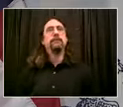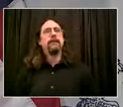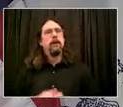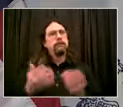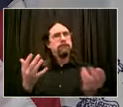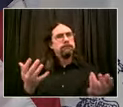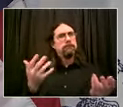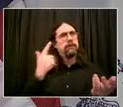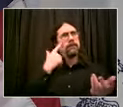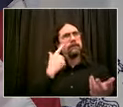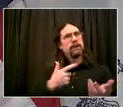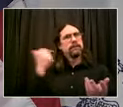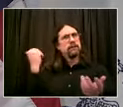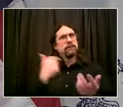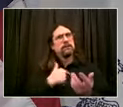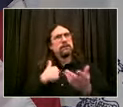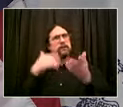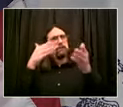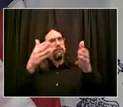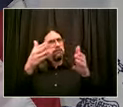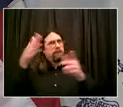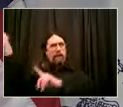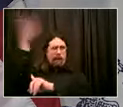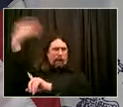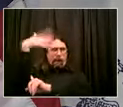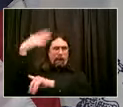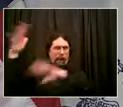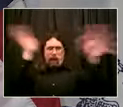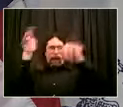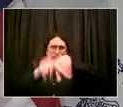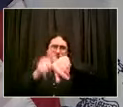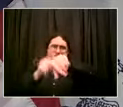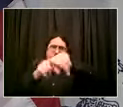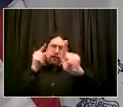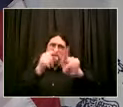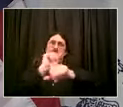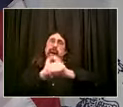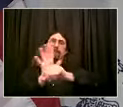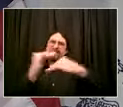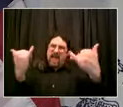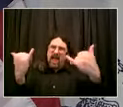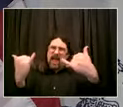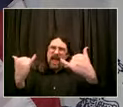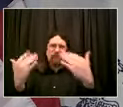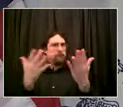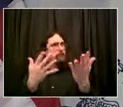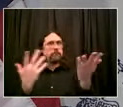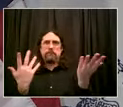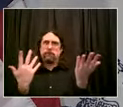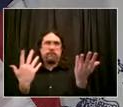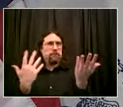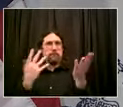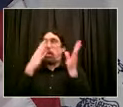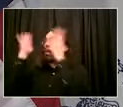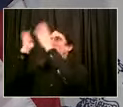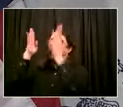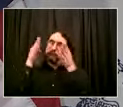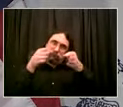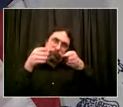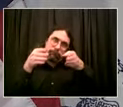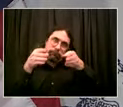places in the country by the summer, creating the biggest test and trace corps in the country, opening up the New York City public schools when